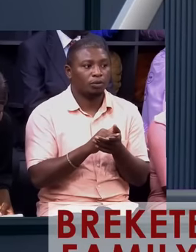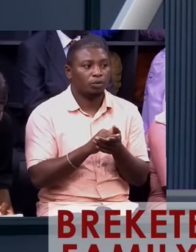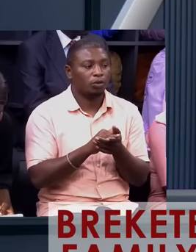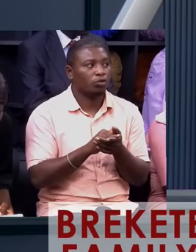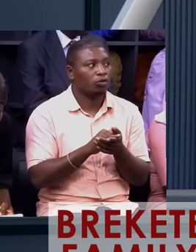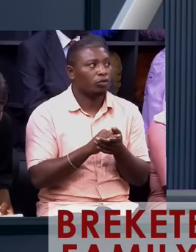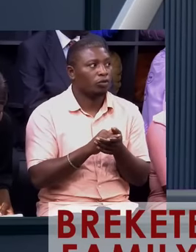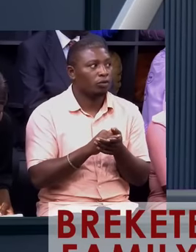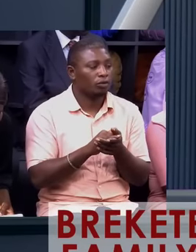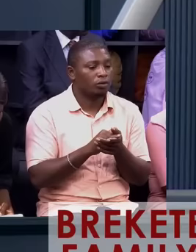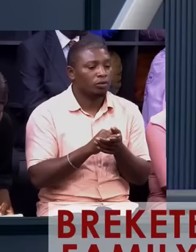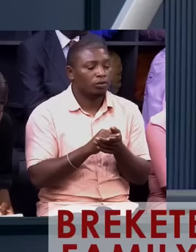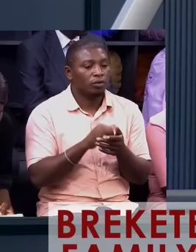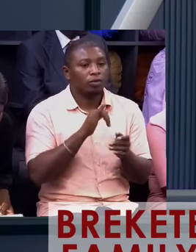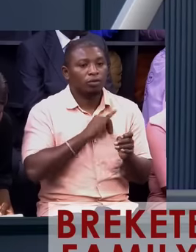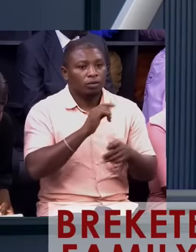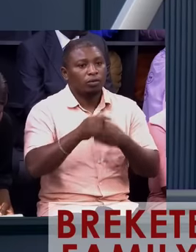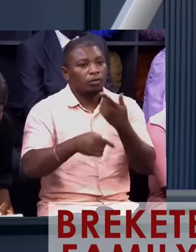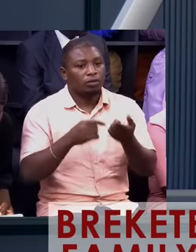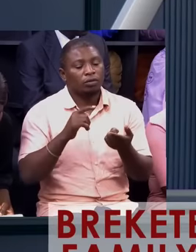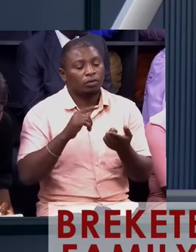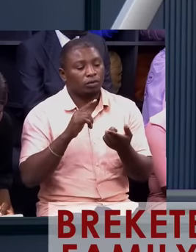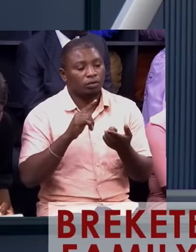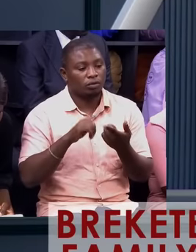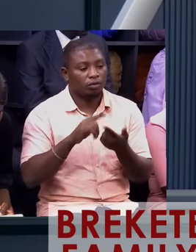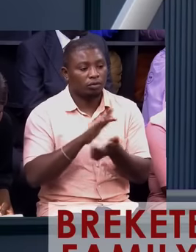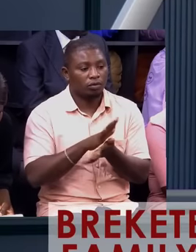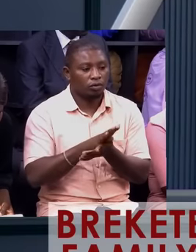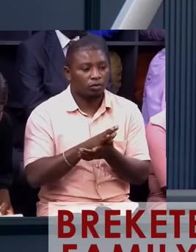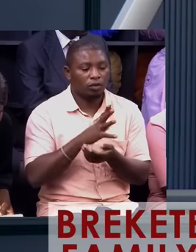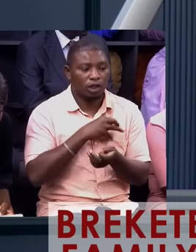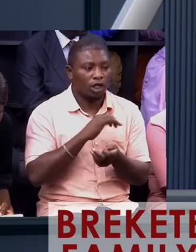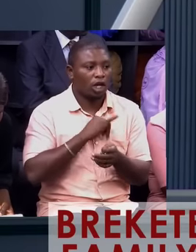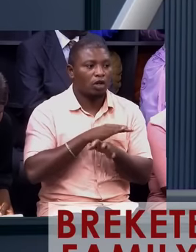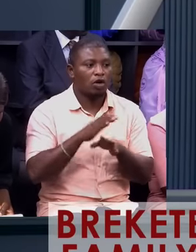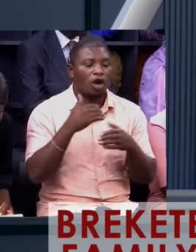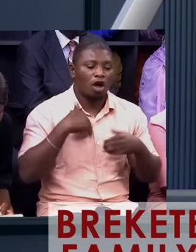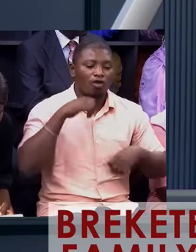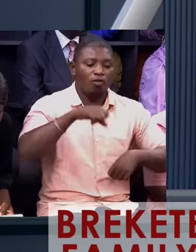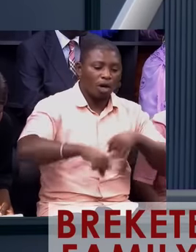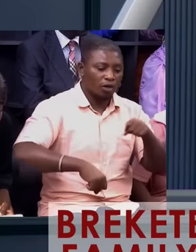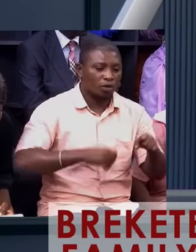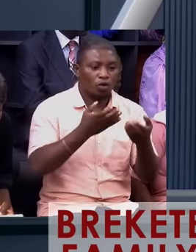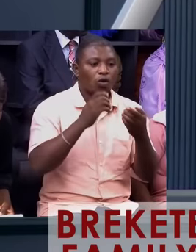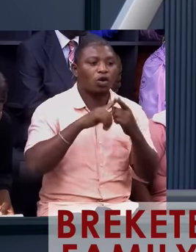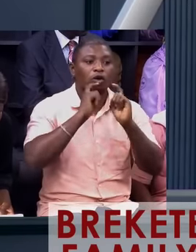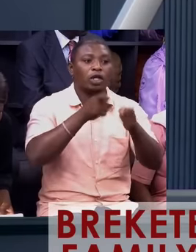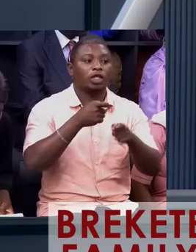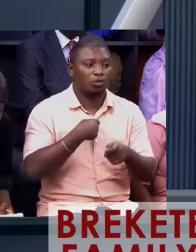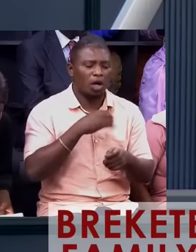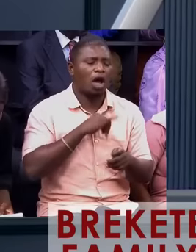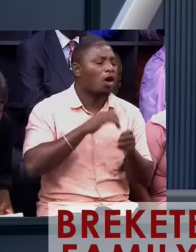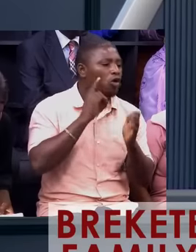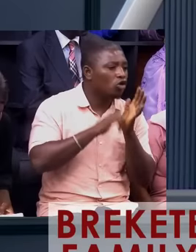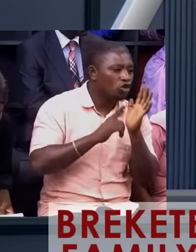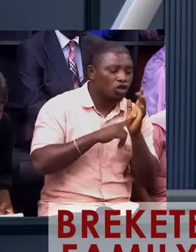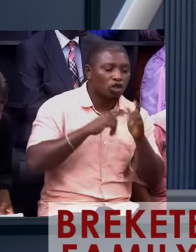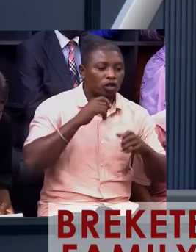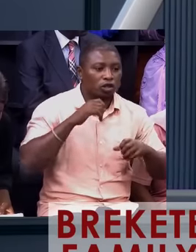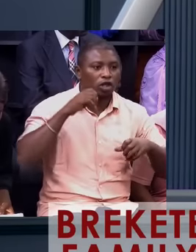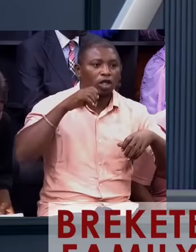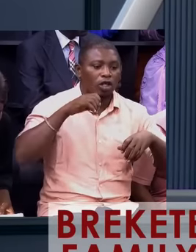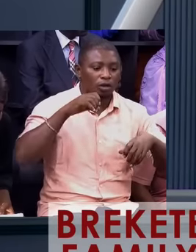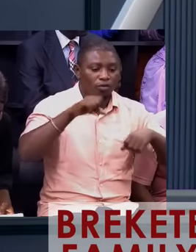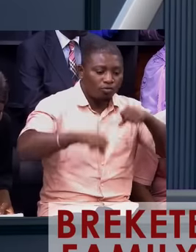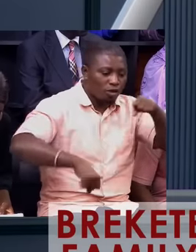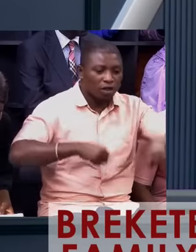they go I they go school I know carry bicycle you won't give me b ble I go check the bicycle weather break